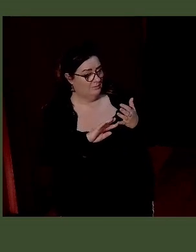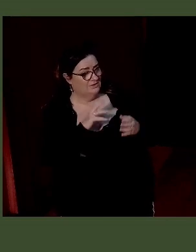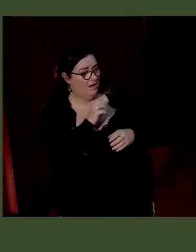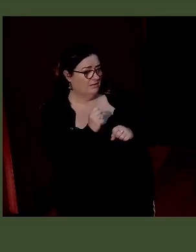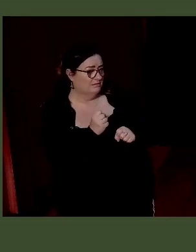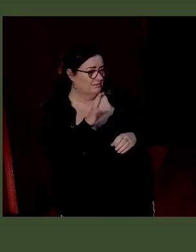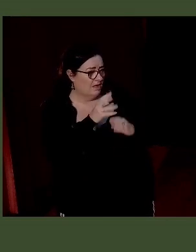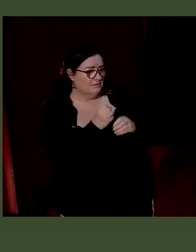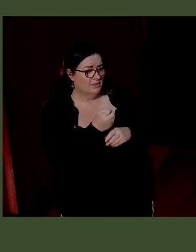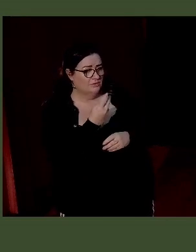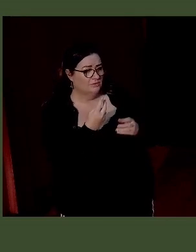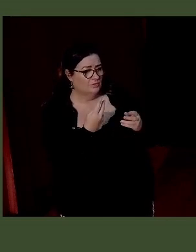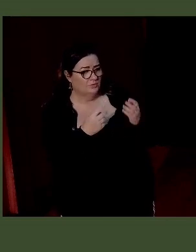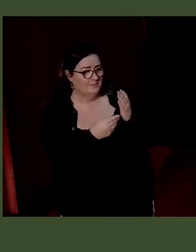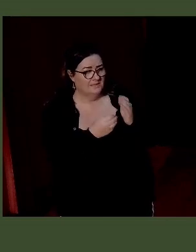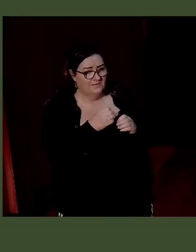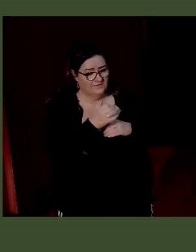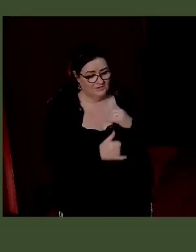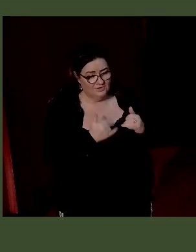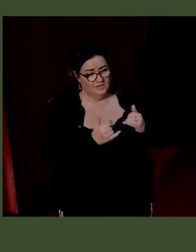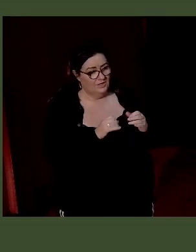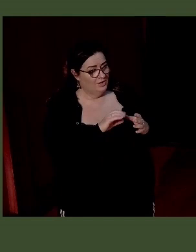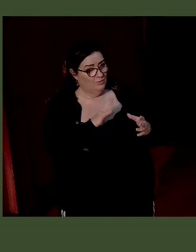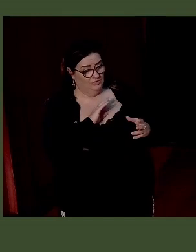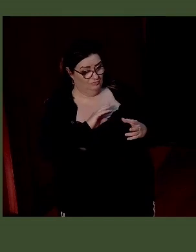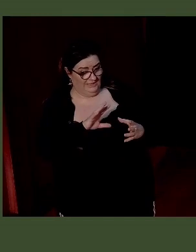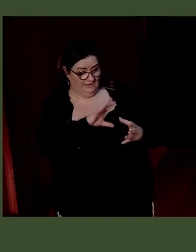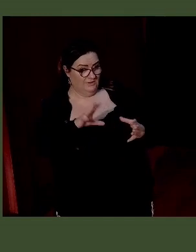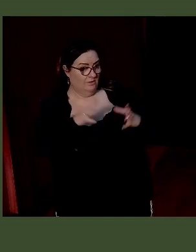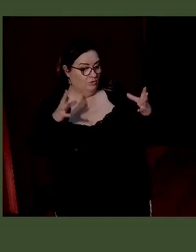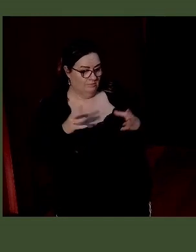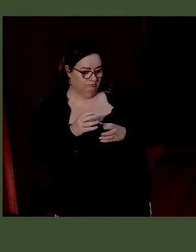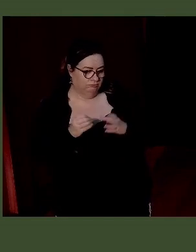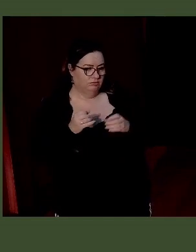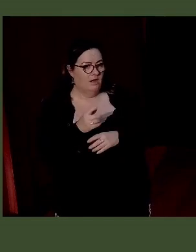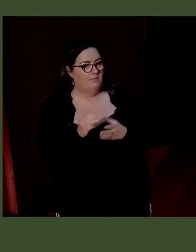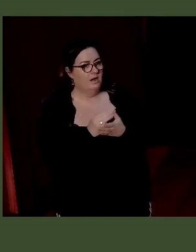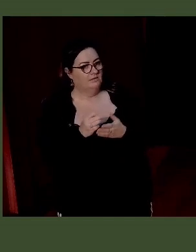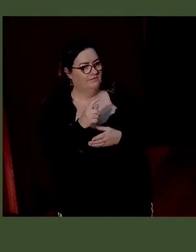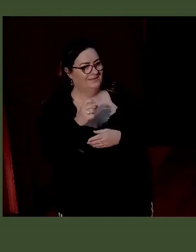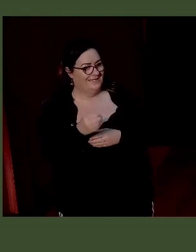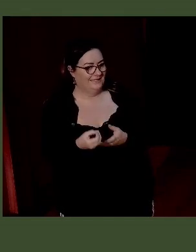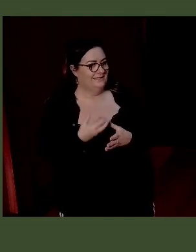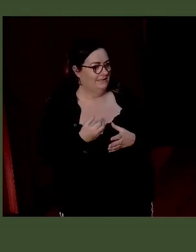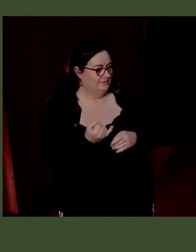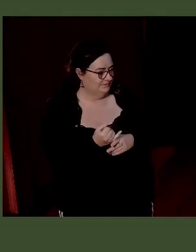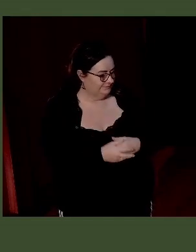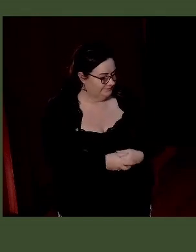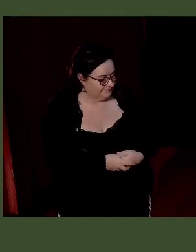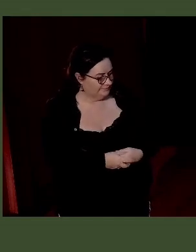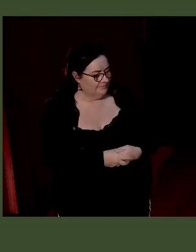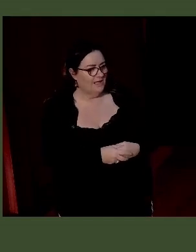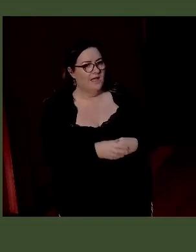almost a year, which was one quarter of the entire tax take at the time. The other one, incidentally, which I'm not going to talk about,